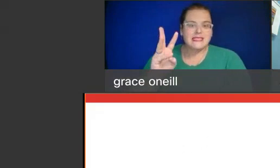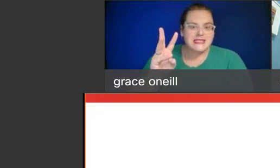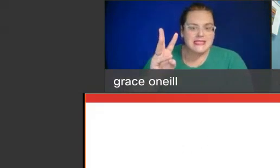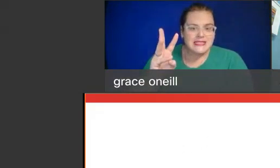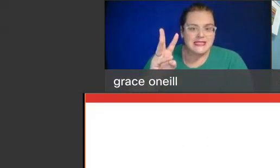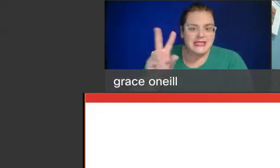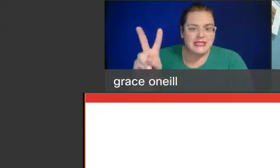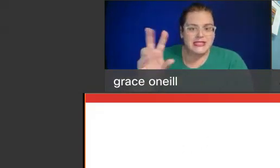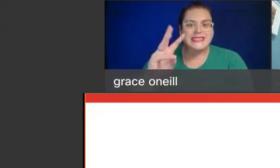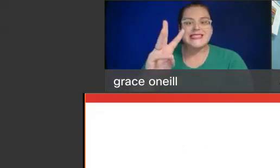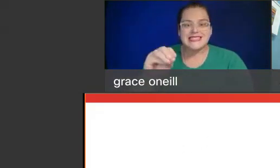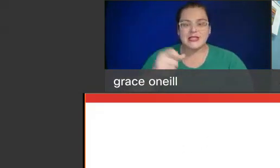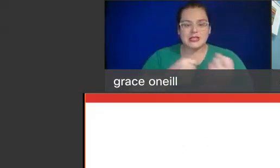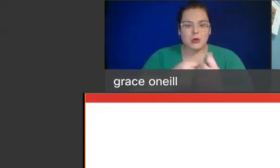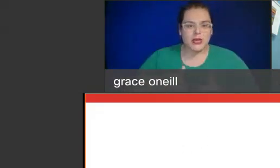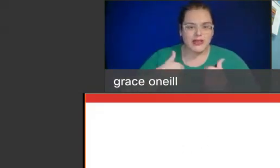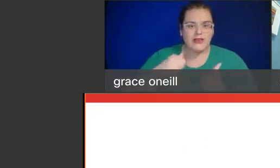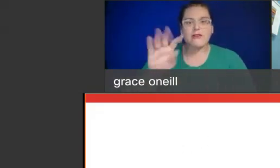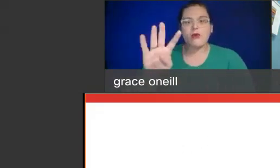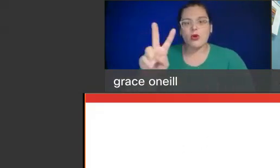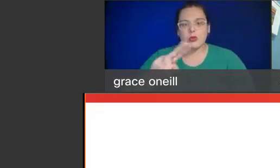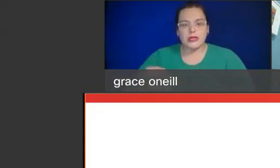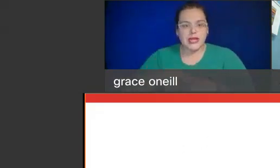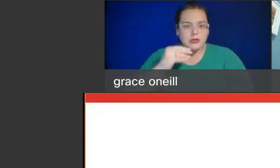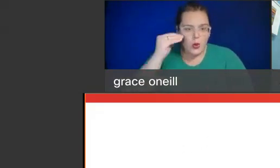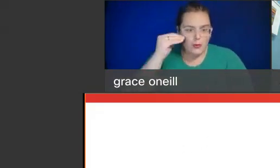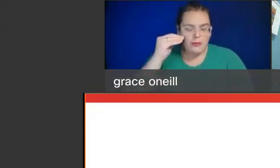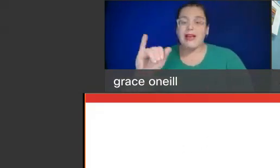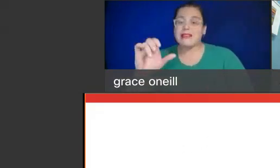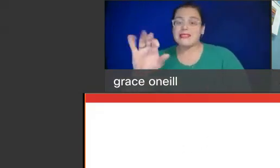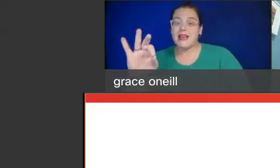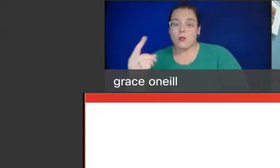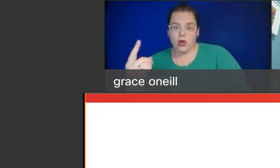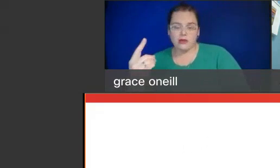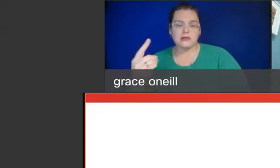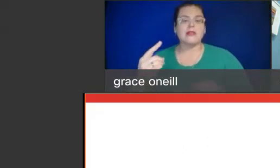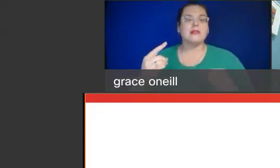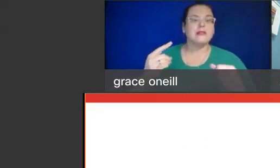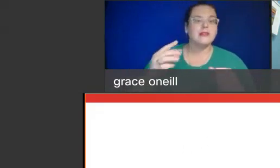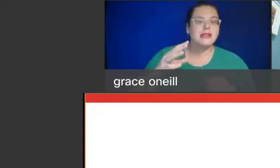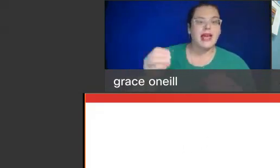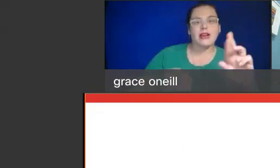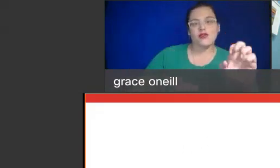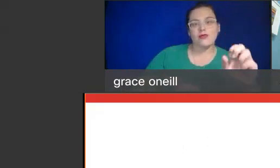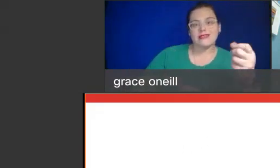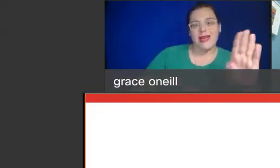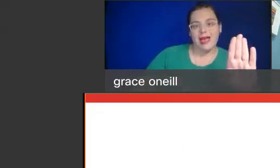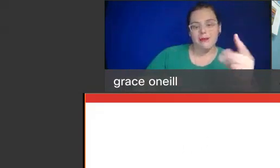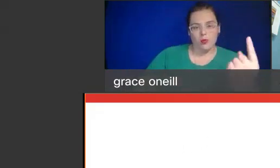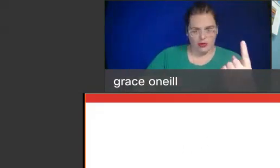homes, 4 in ICF, and 1 in residential habilitation who contracted COVID. And